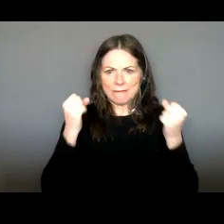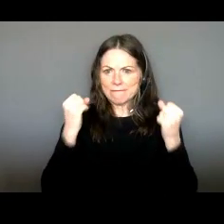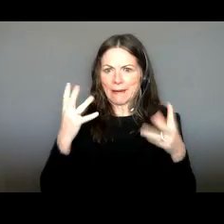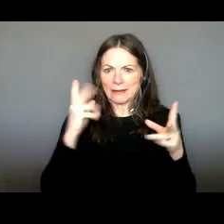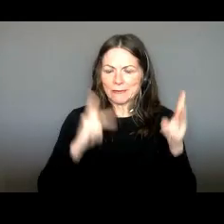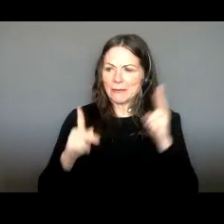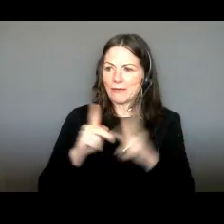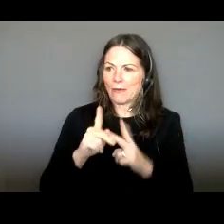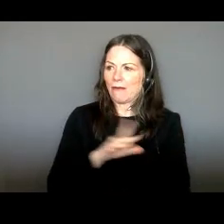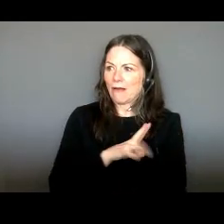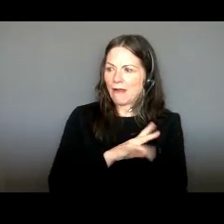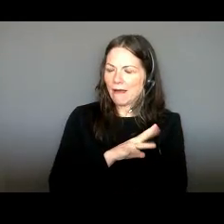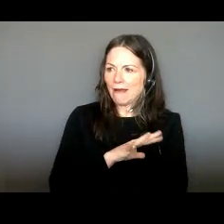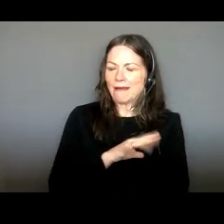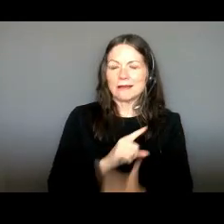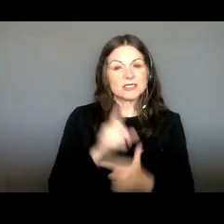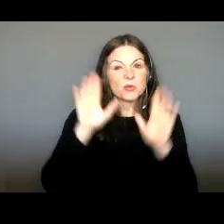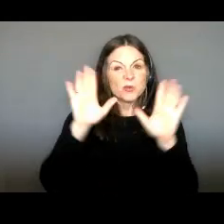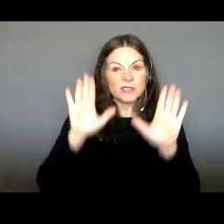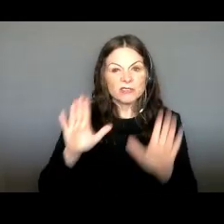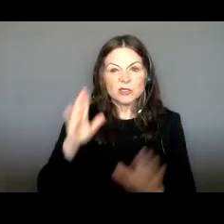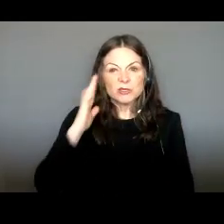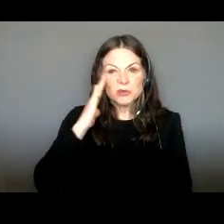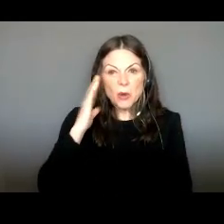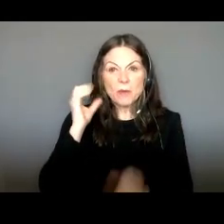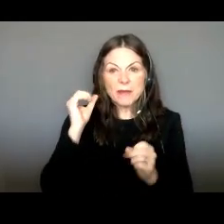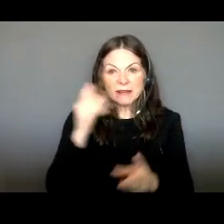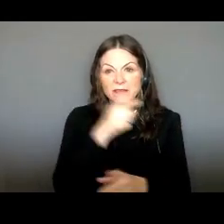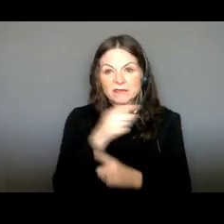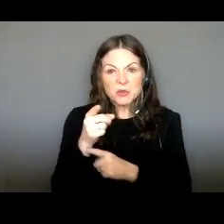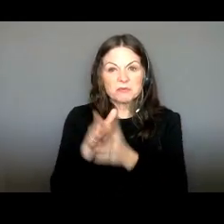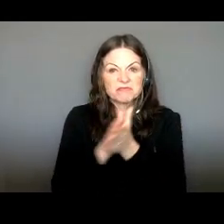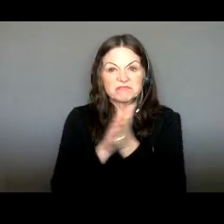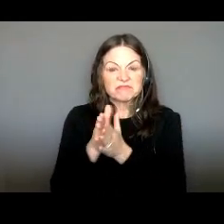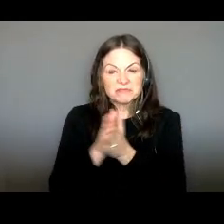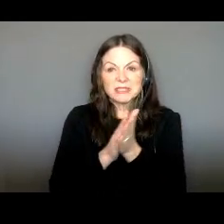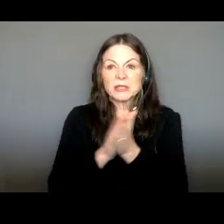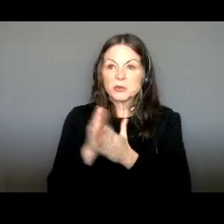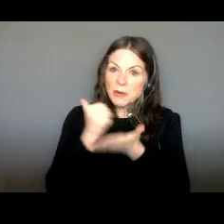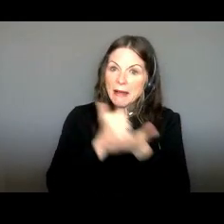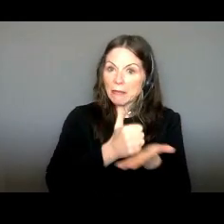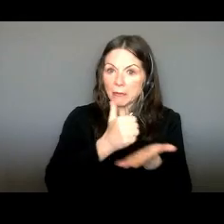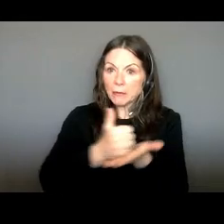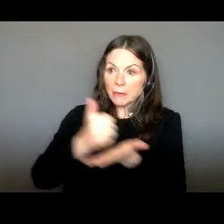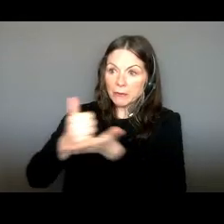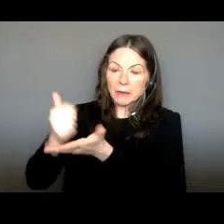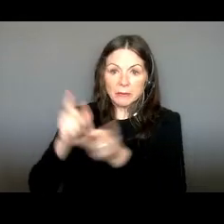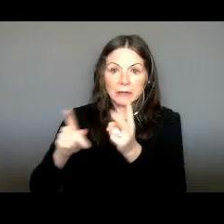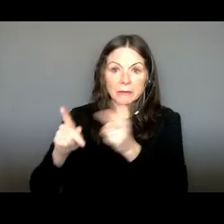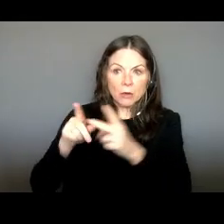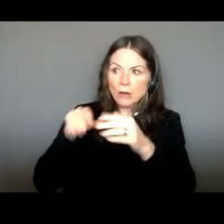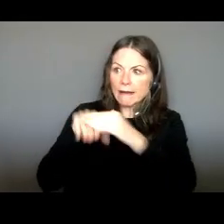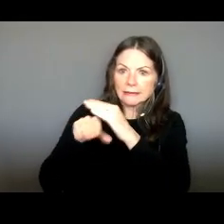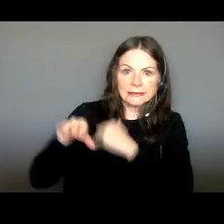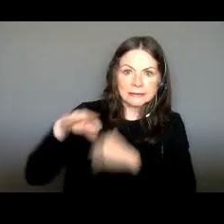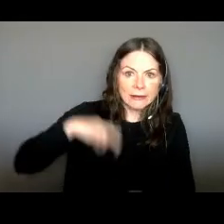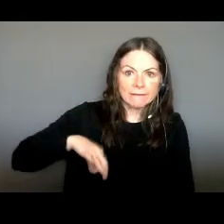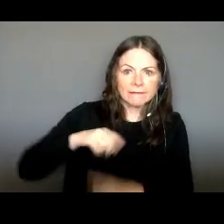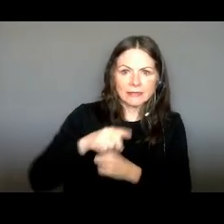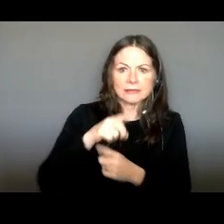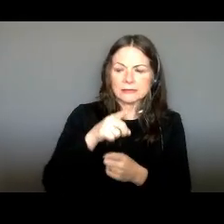know that so many of you are interested in helping people to access the benefits they are entitled to.